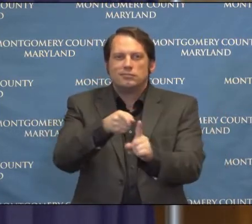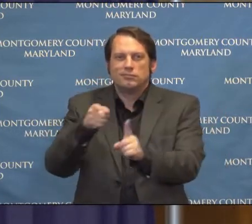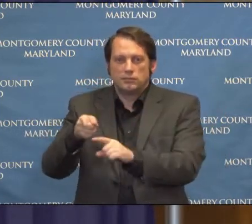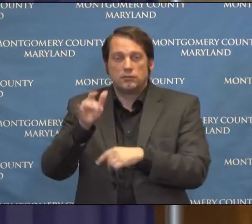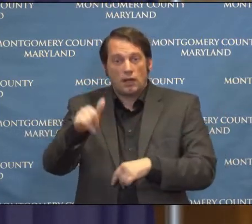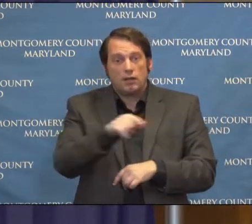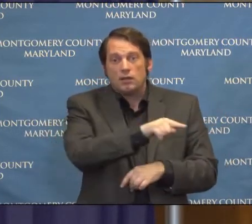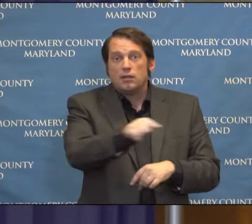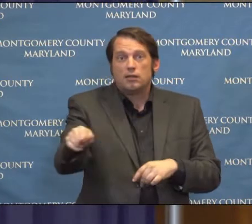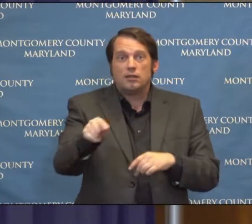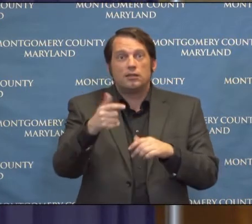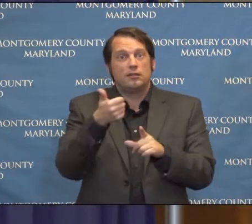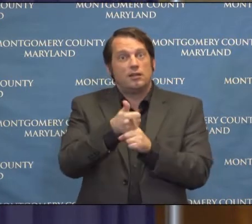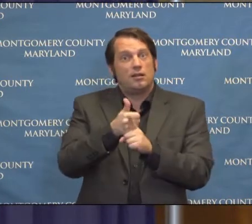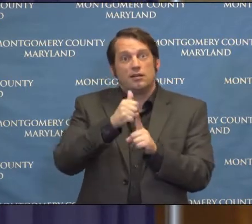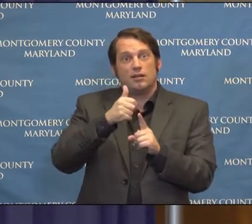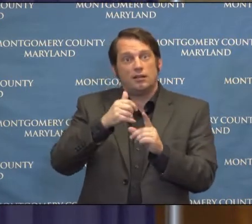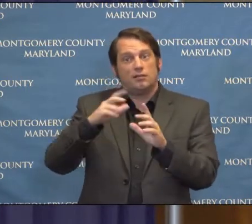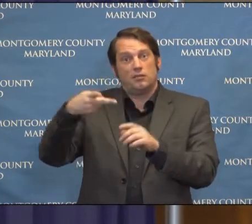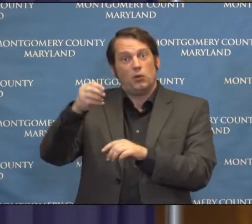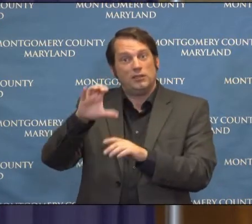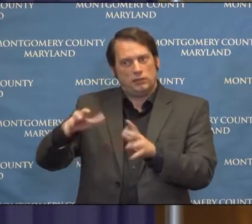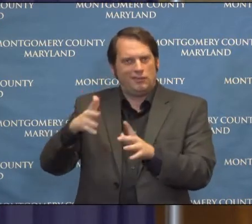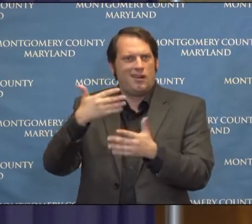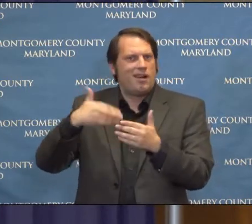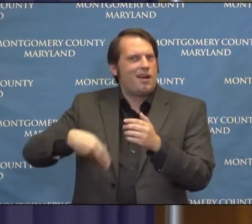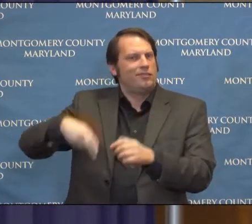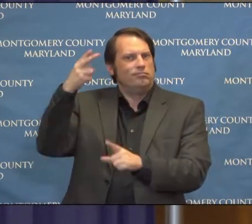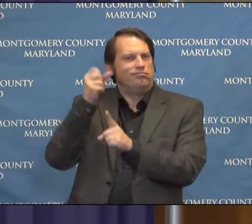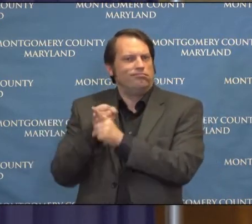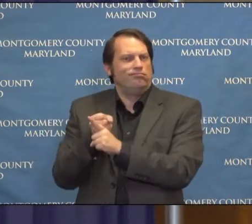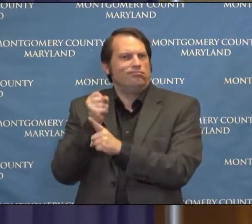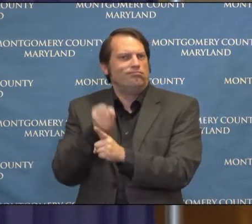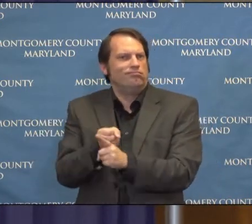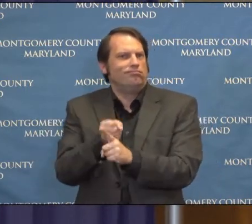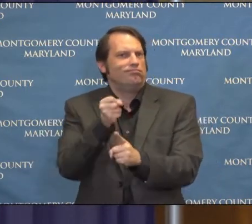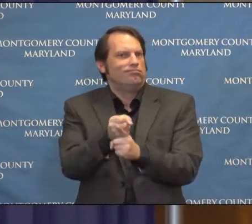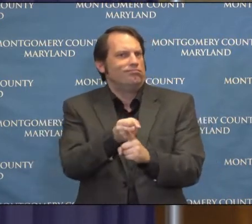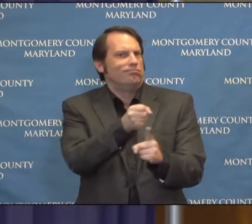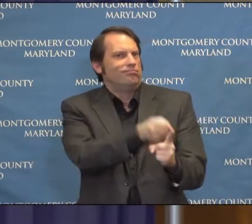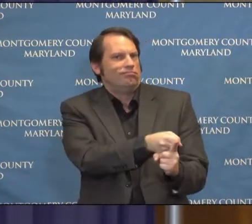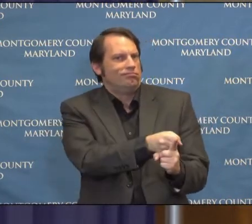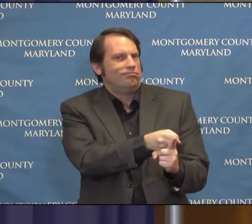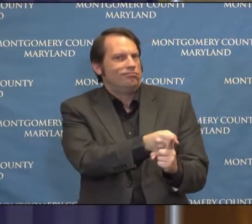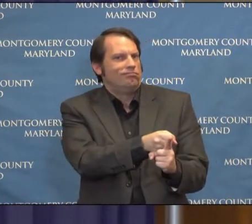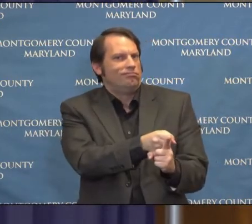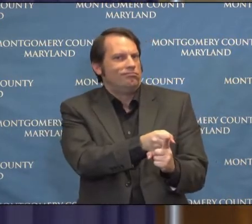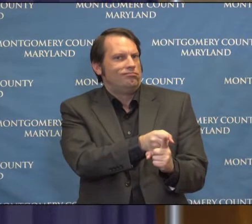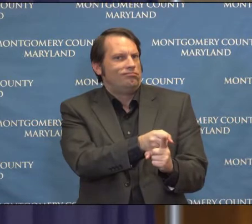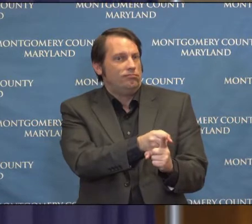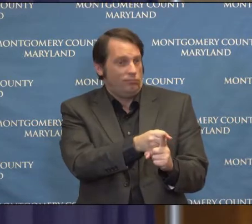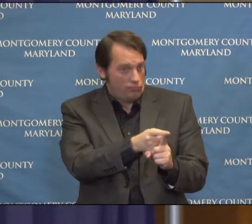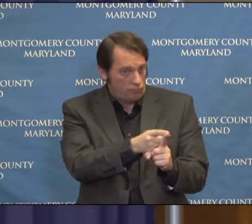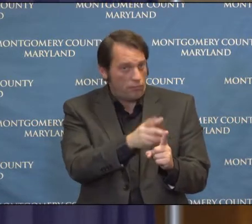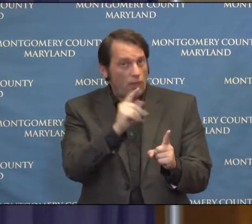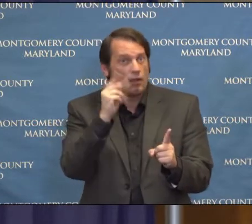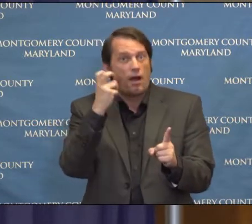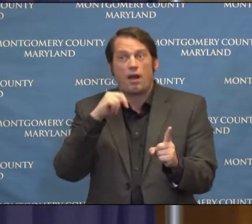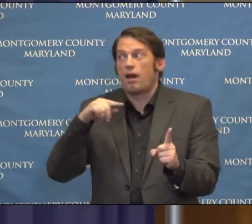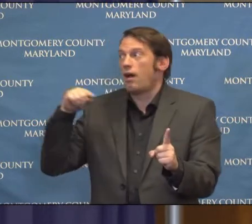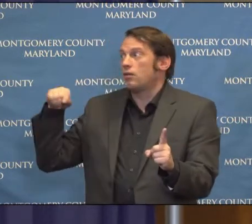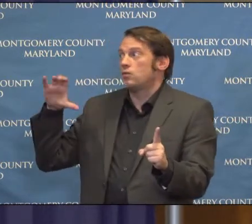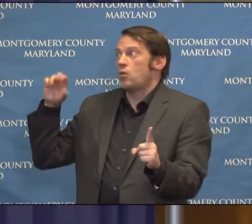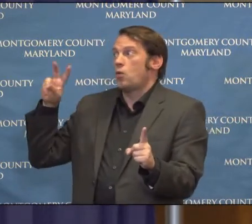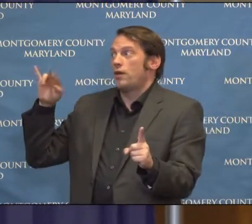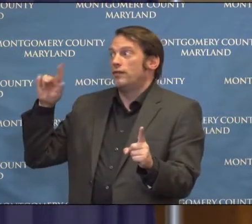unfortunately having higher COVID-related illnesses and outcomes. So hopefully within this, we will